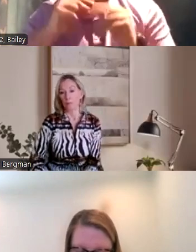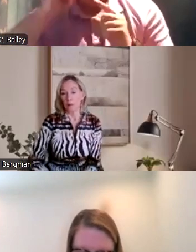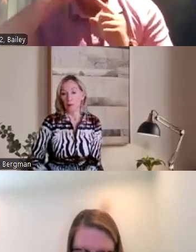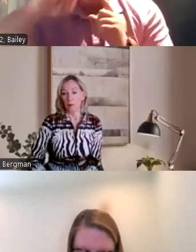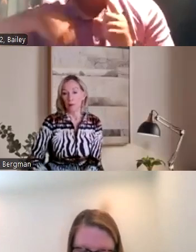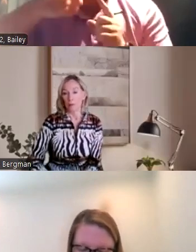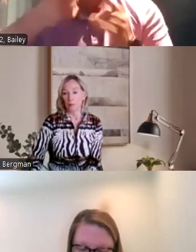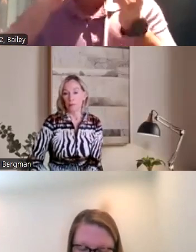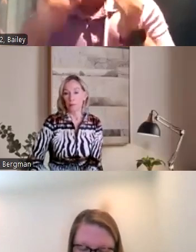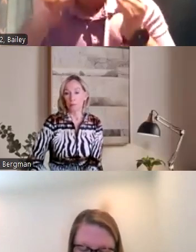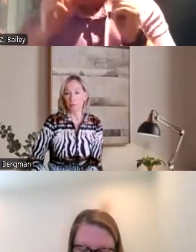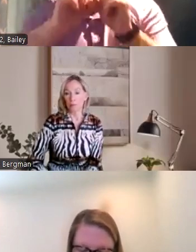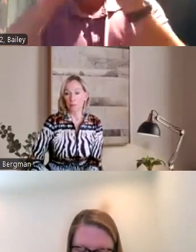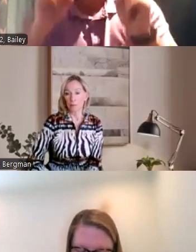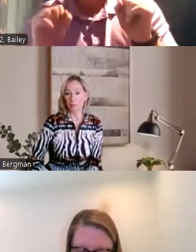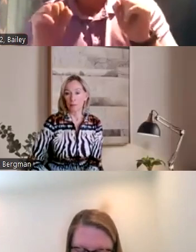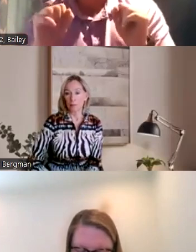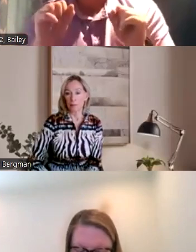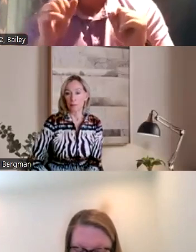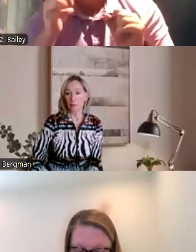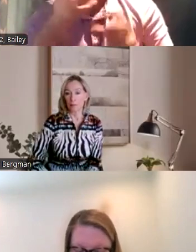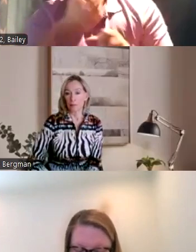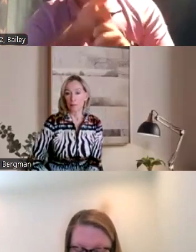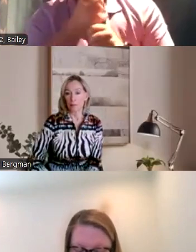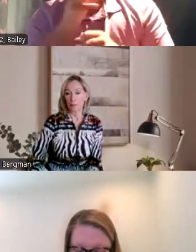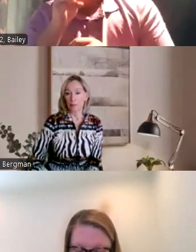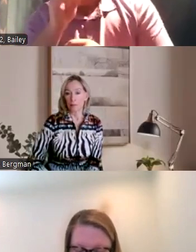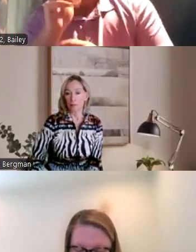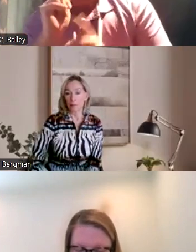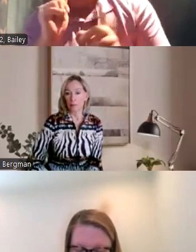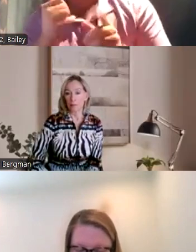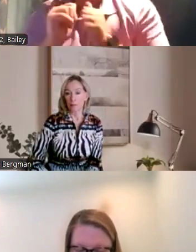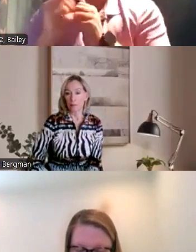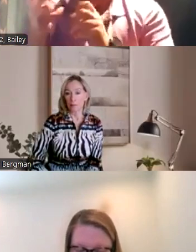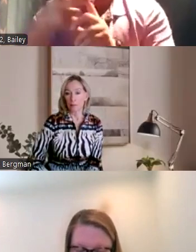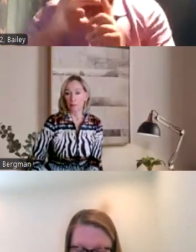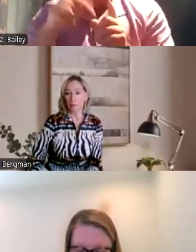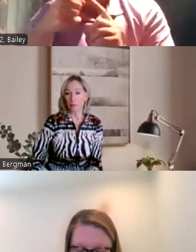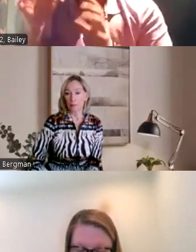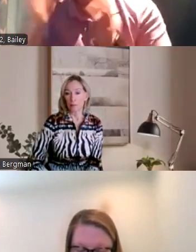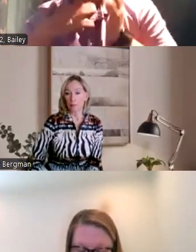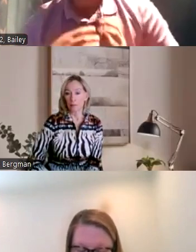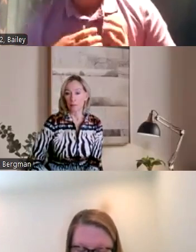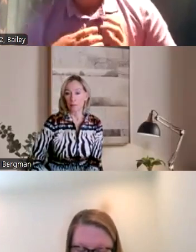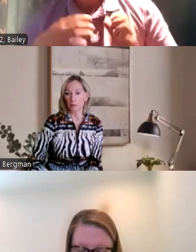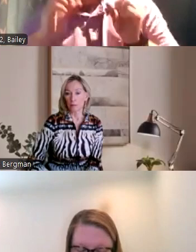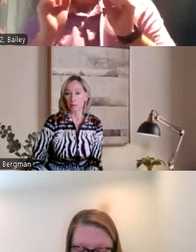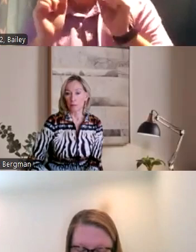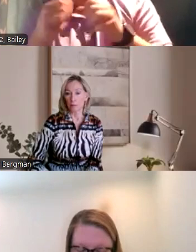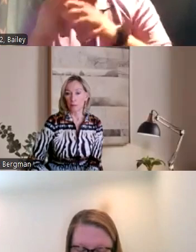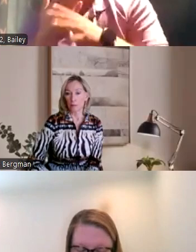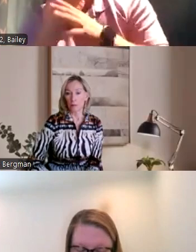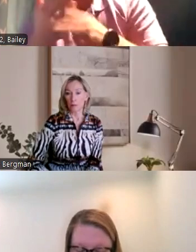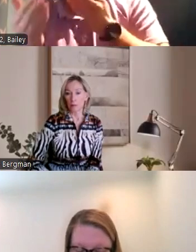current systems, data acquisition, like, the care centers, how they acquire information about their clients? So can it be shared in an